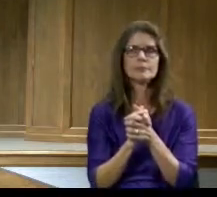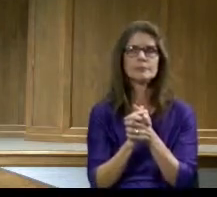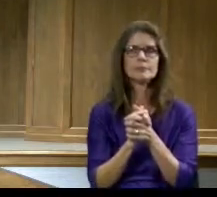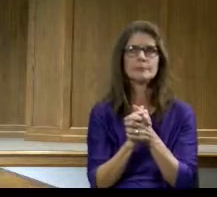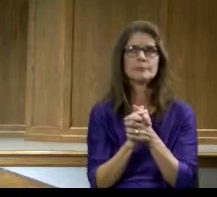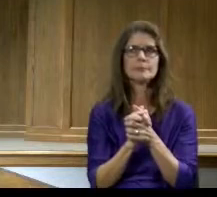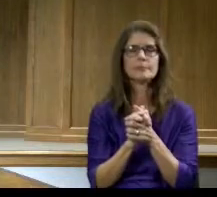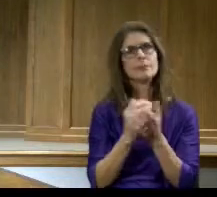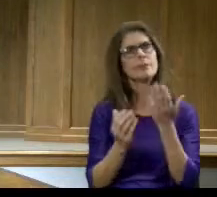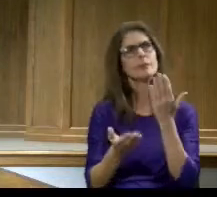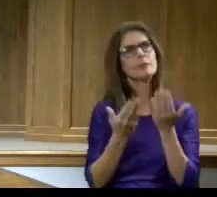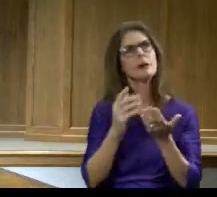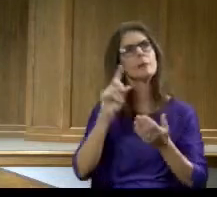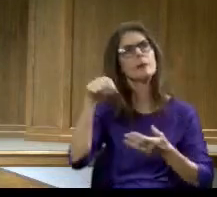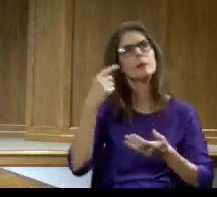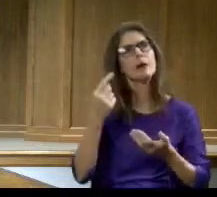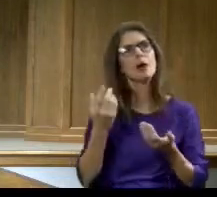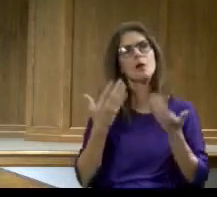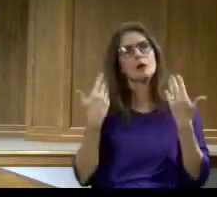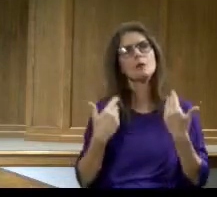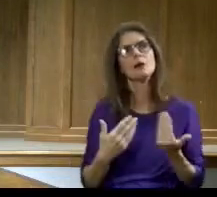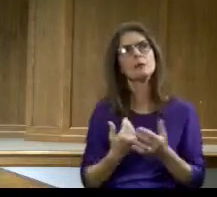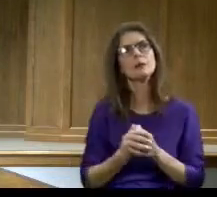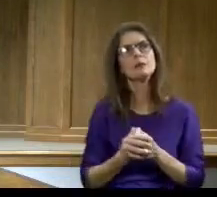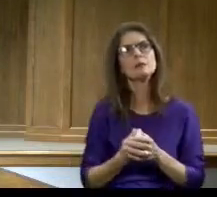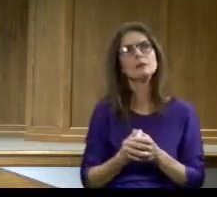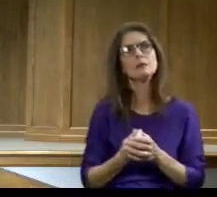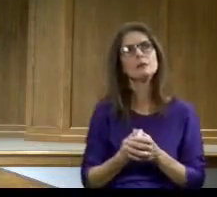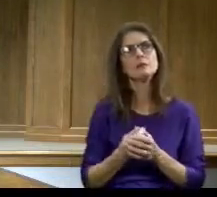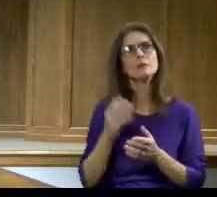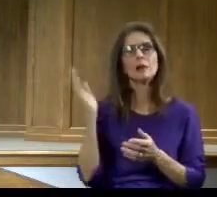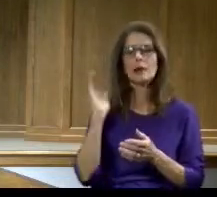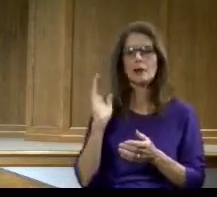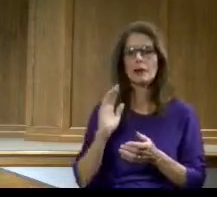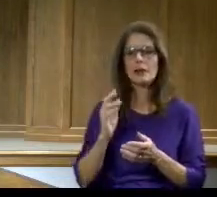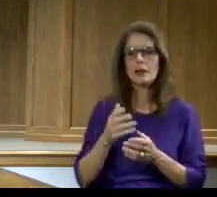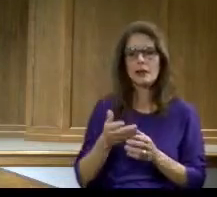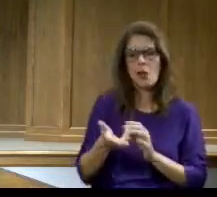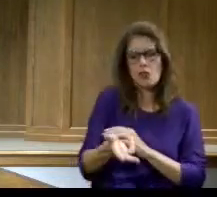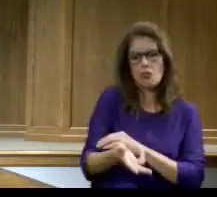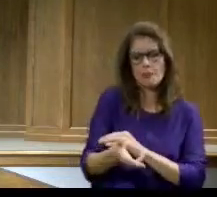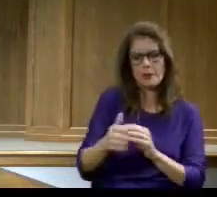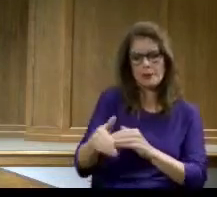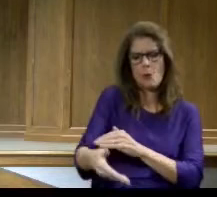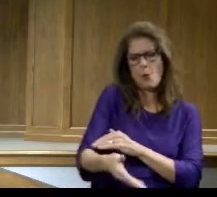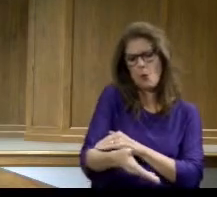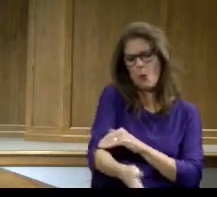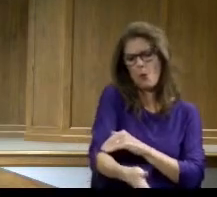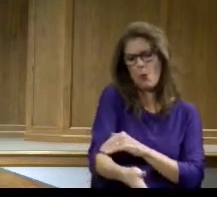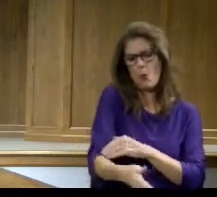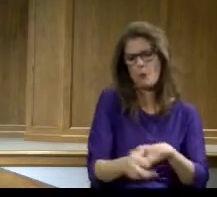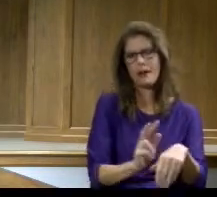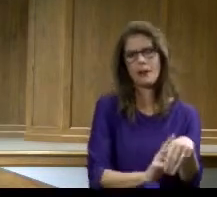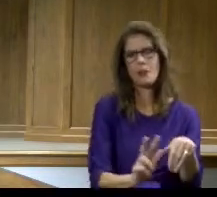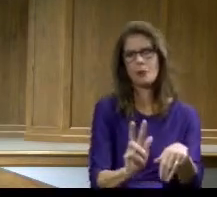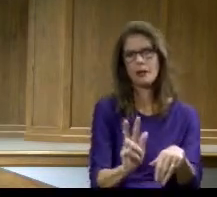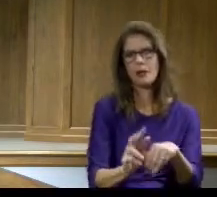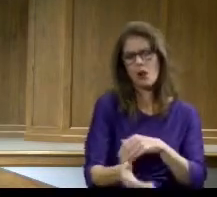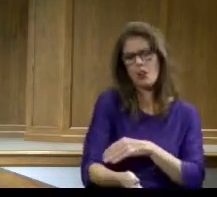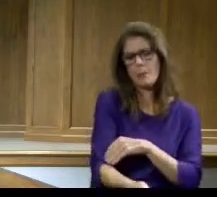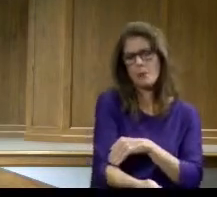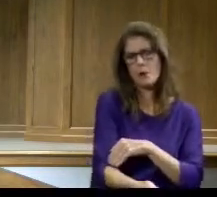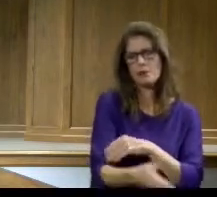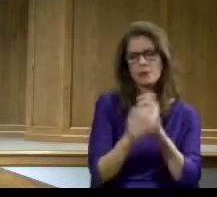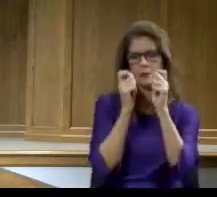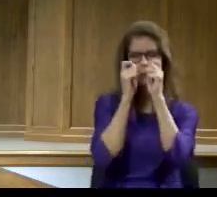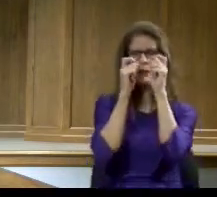maybe I'm the only one in here like this. Do you all ever wake up at 3 in the morning and your worries begin to dance in front of